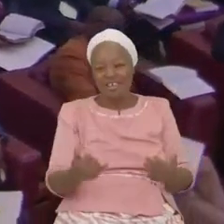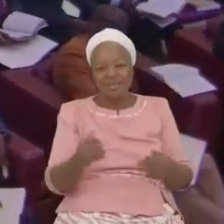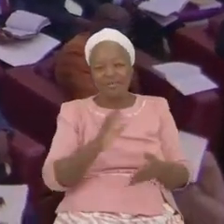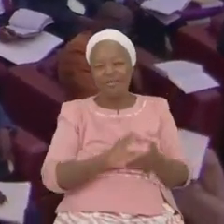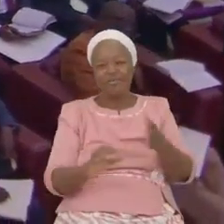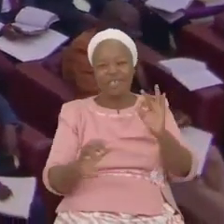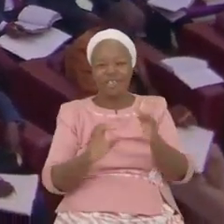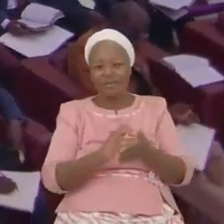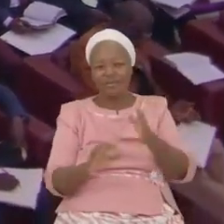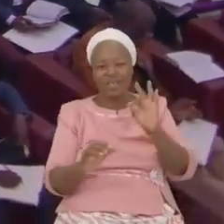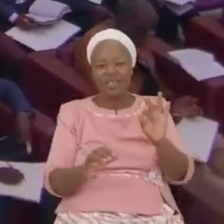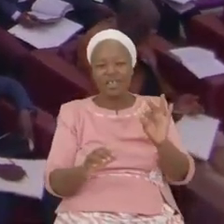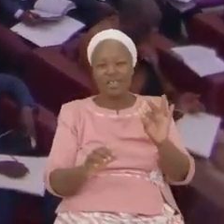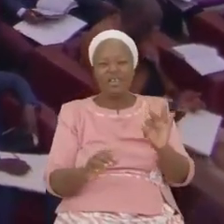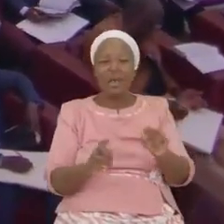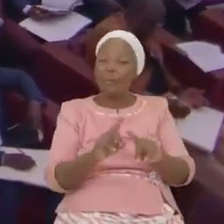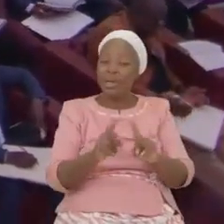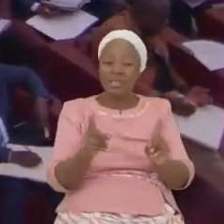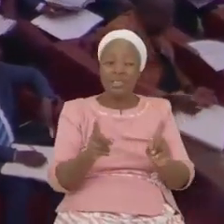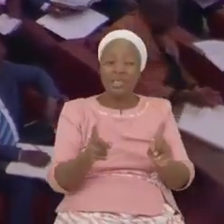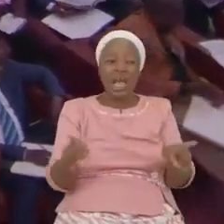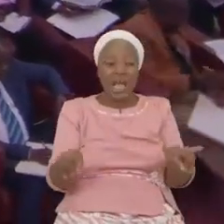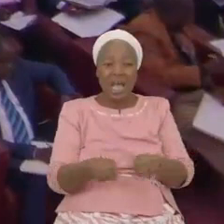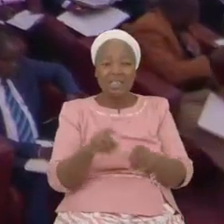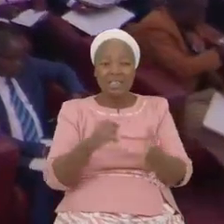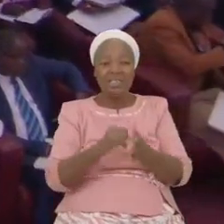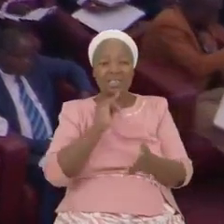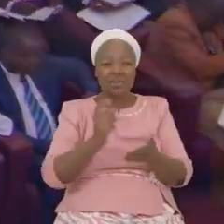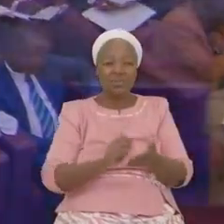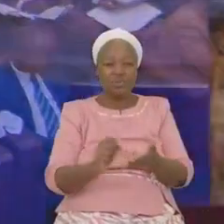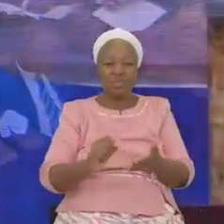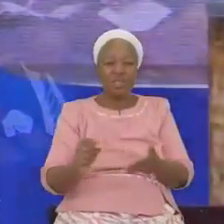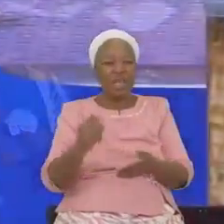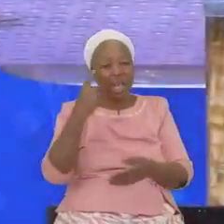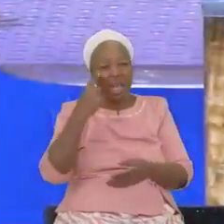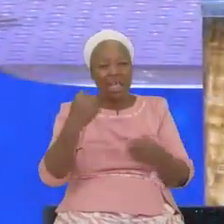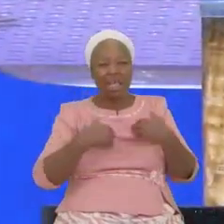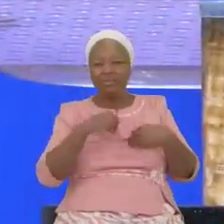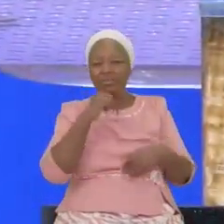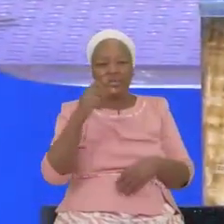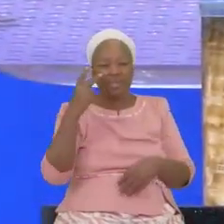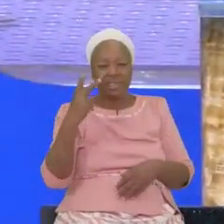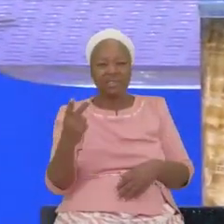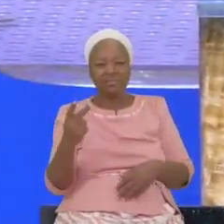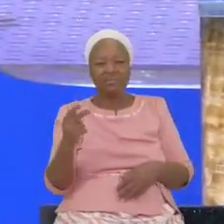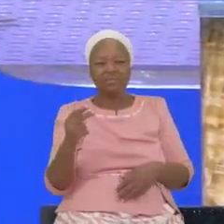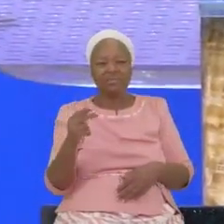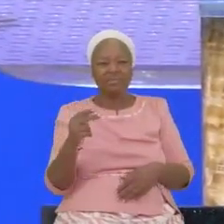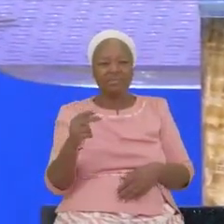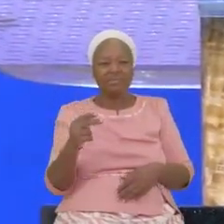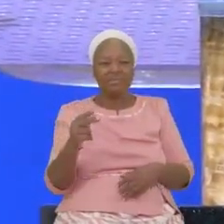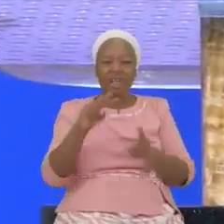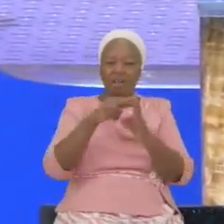In verse 9, but as it is written, I has not seen,